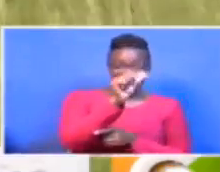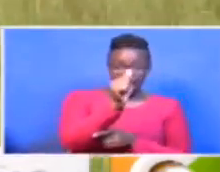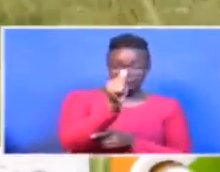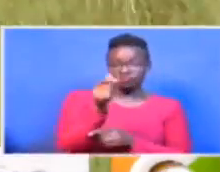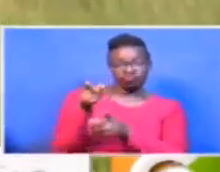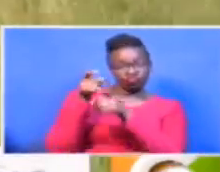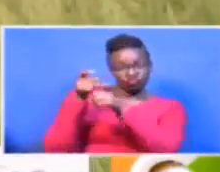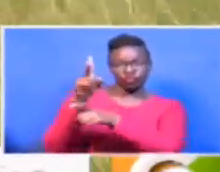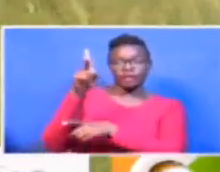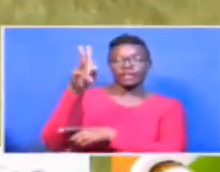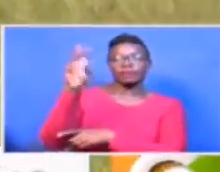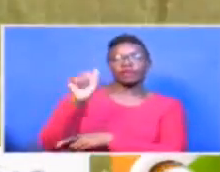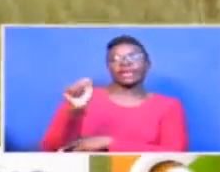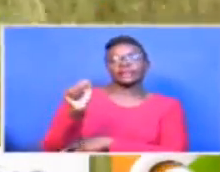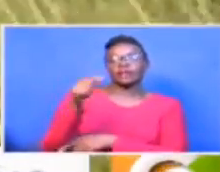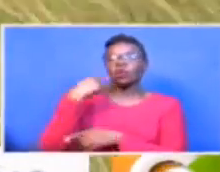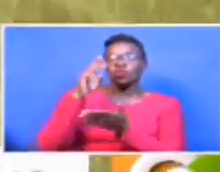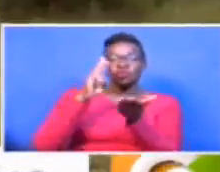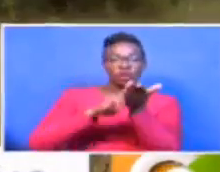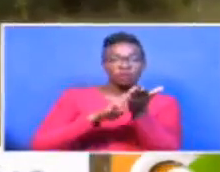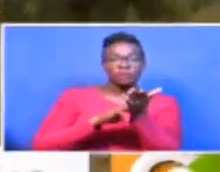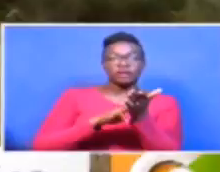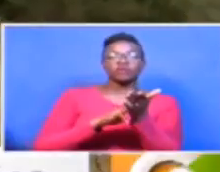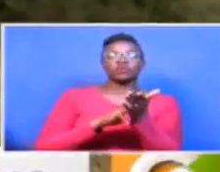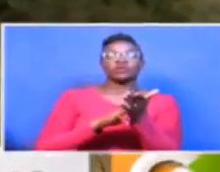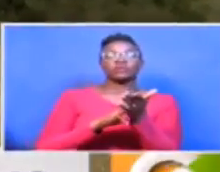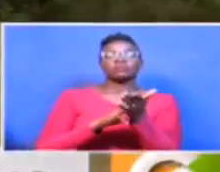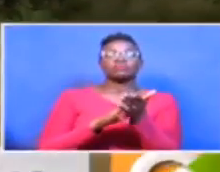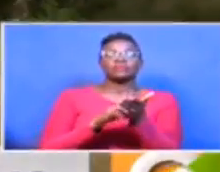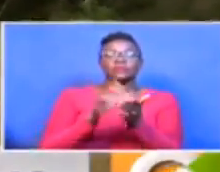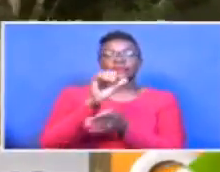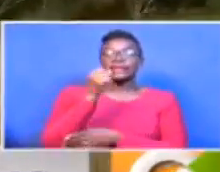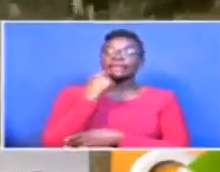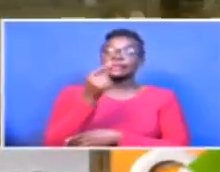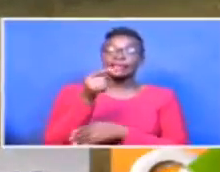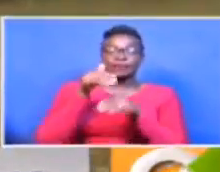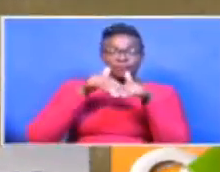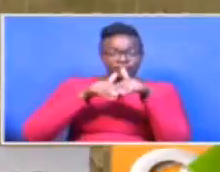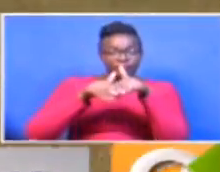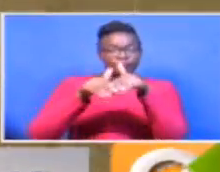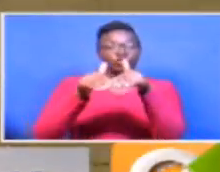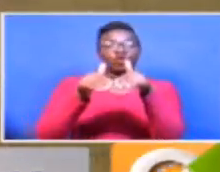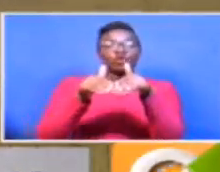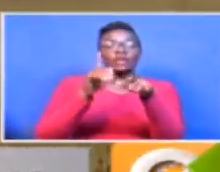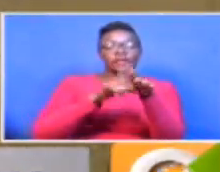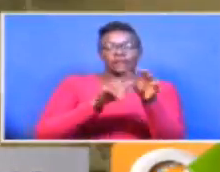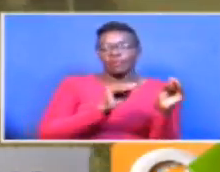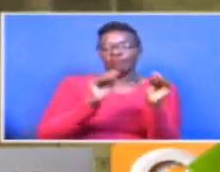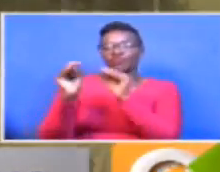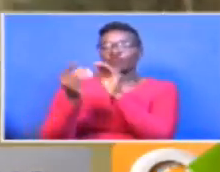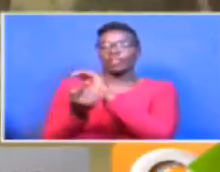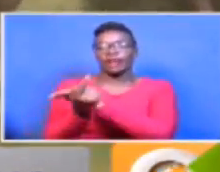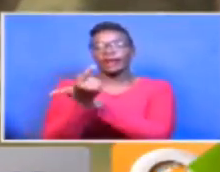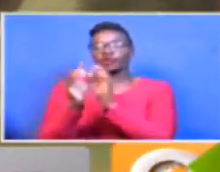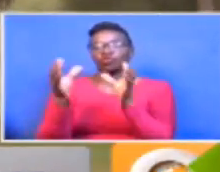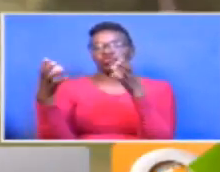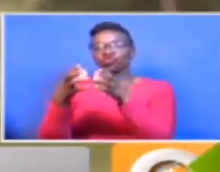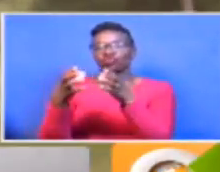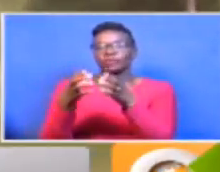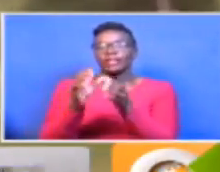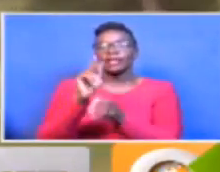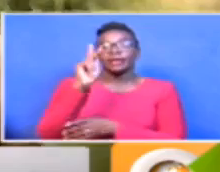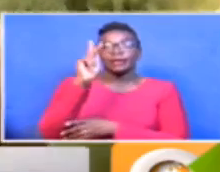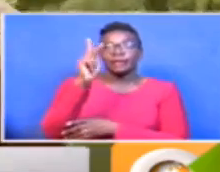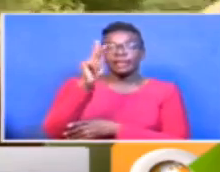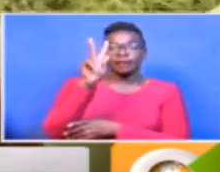KWS board, whose recommendations, according to the CS, were followed in transferring the rhinos. The Kenya Veterinary Association